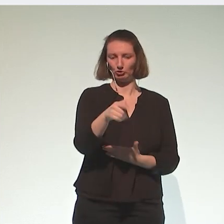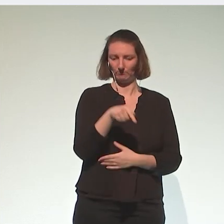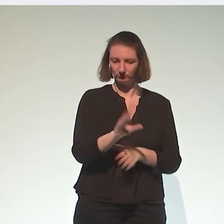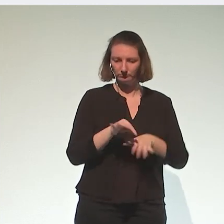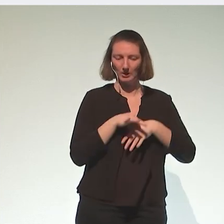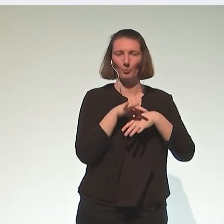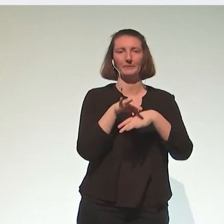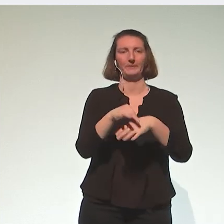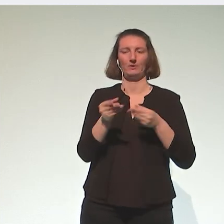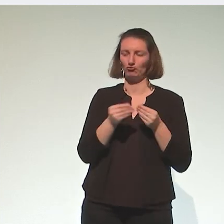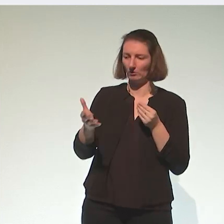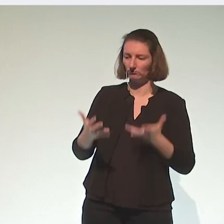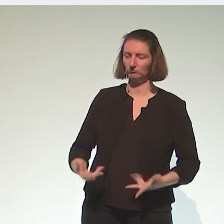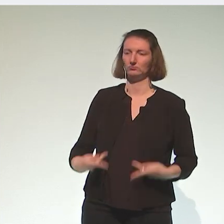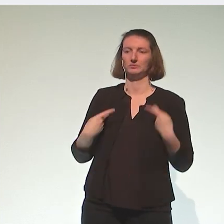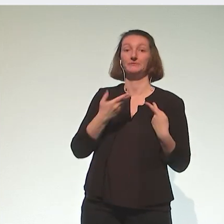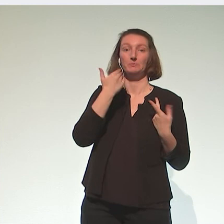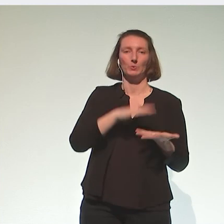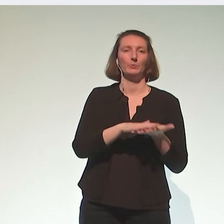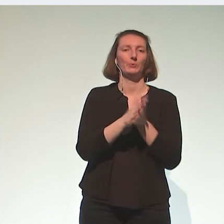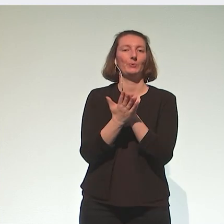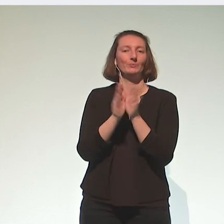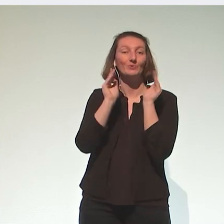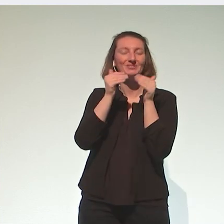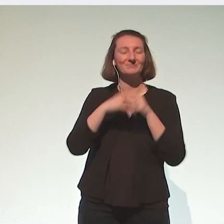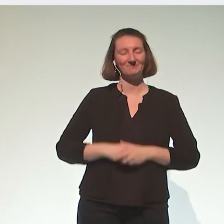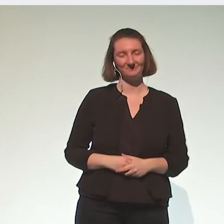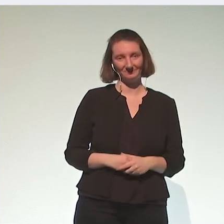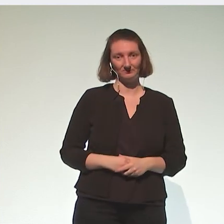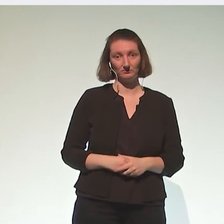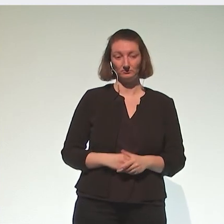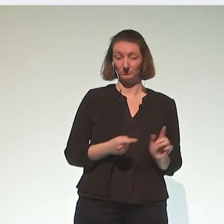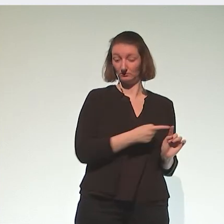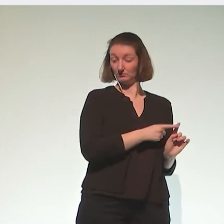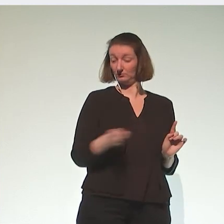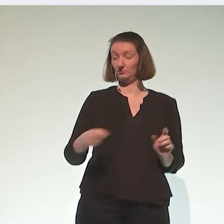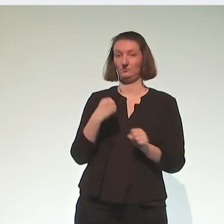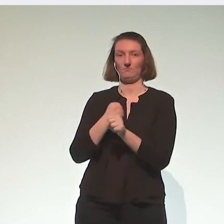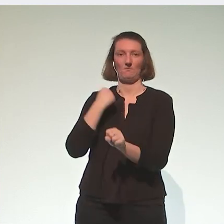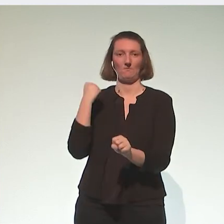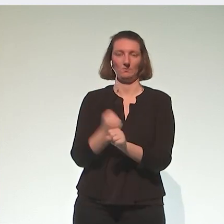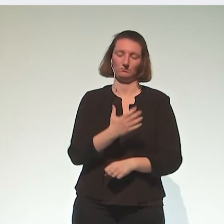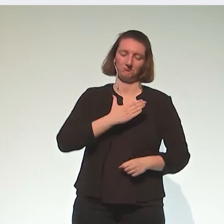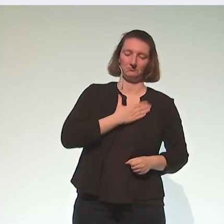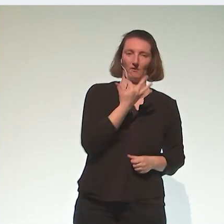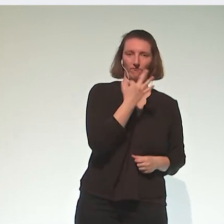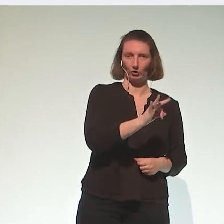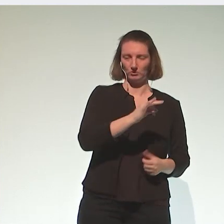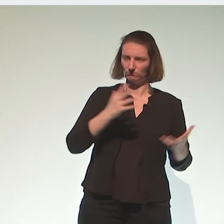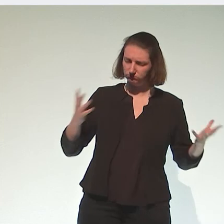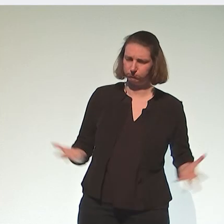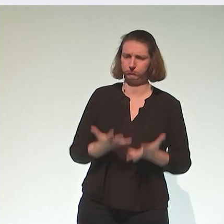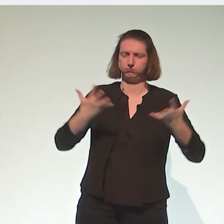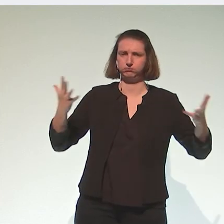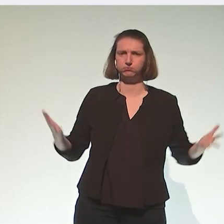for 3 projects to help people live better with autism. All these approaches, our country